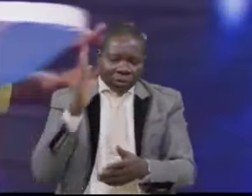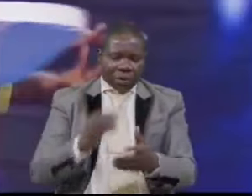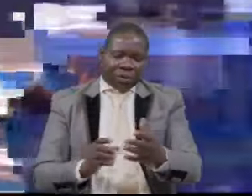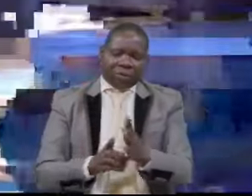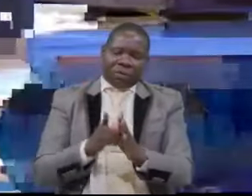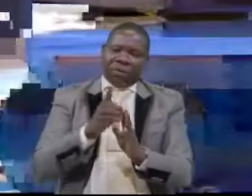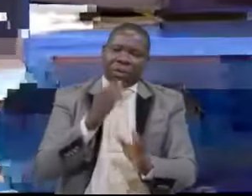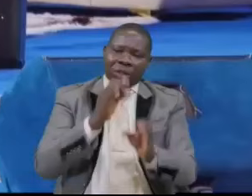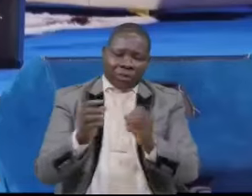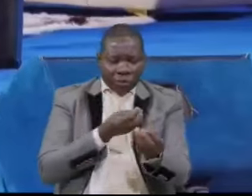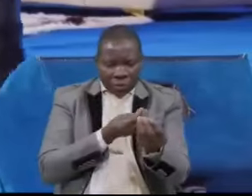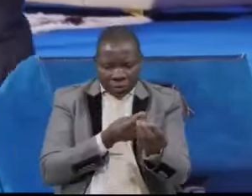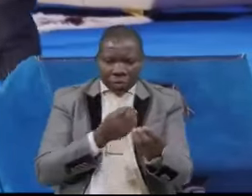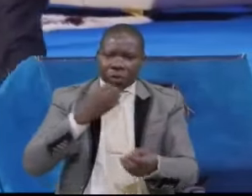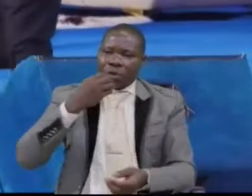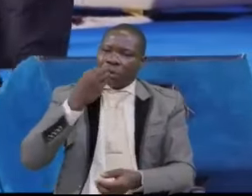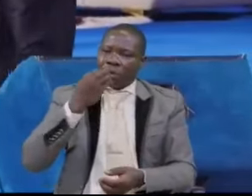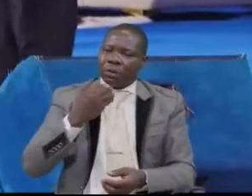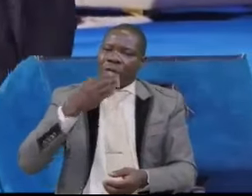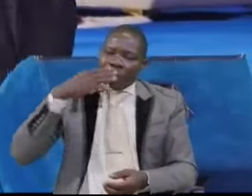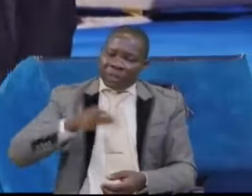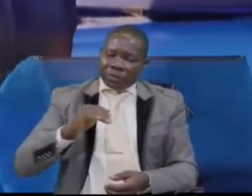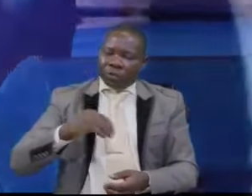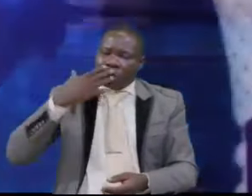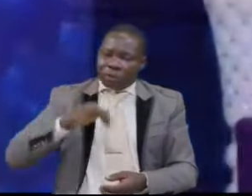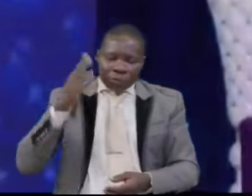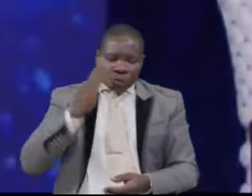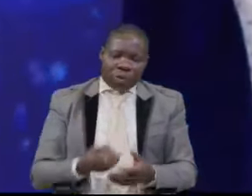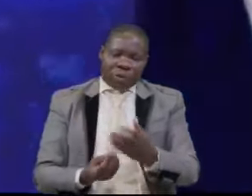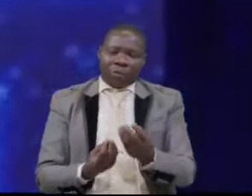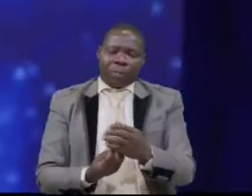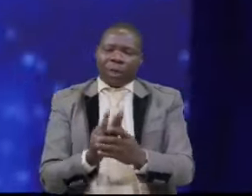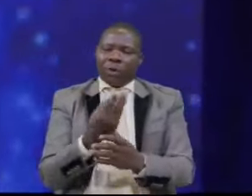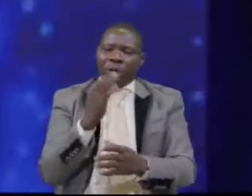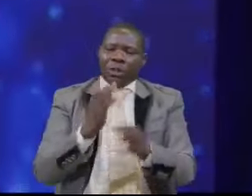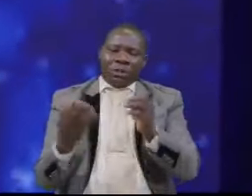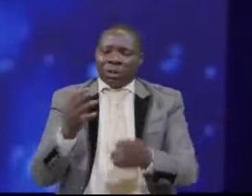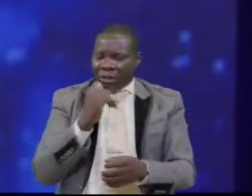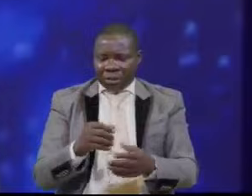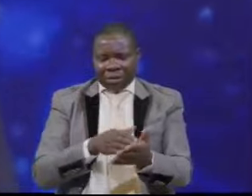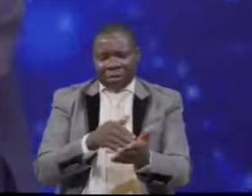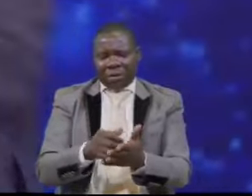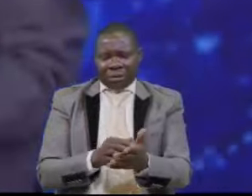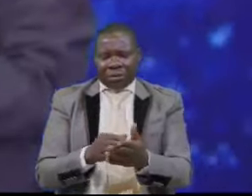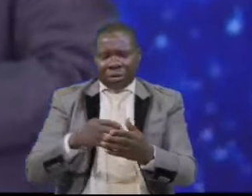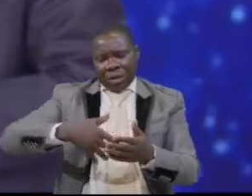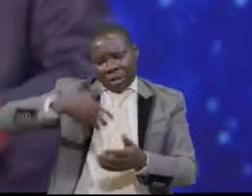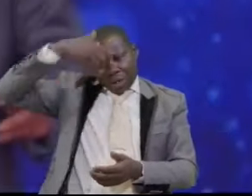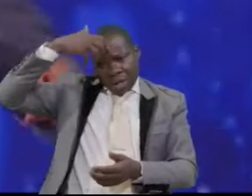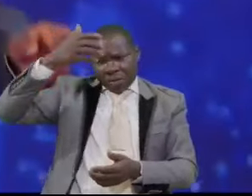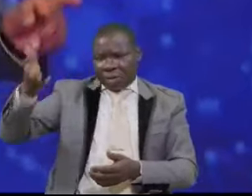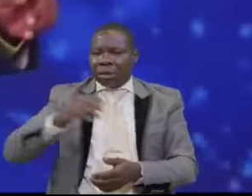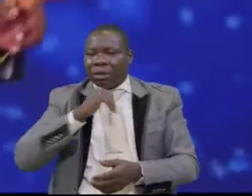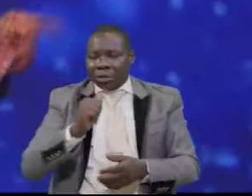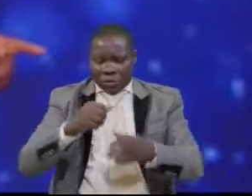that evil will grow. If there's a little lion there, not strong to kill you now, not strong to break your bones